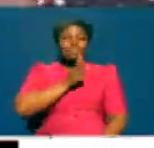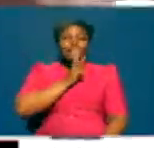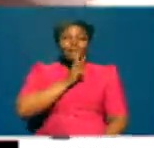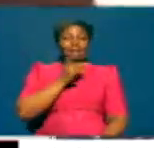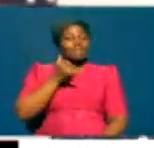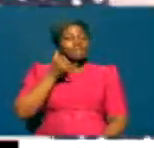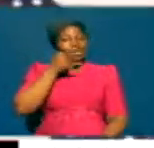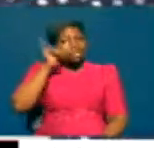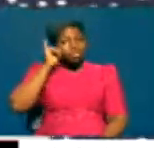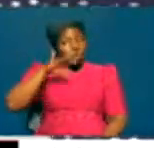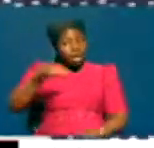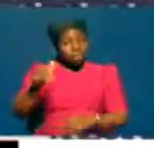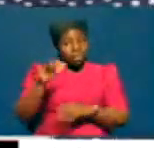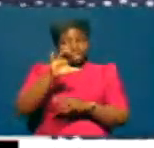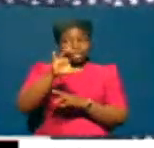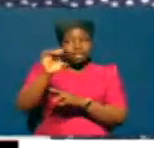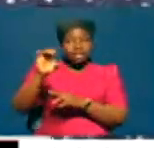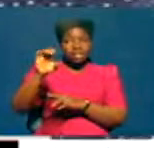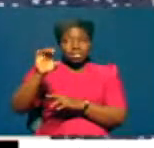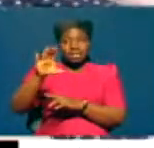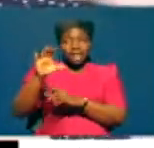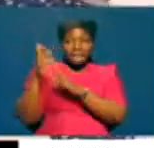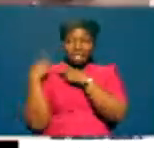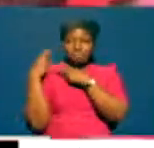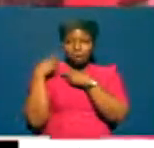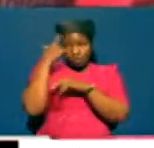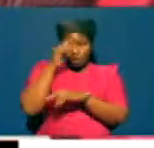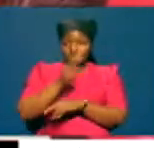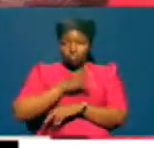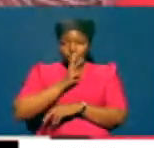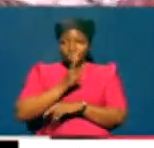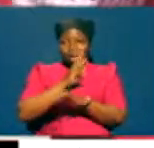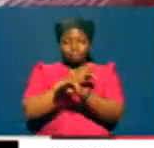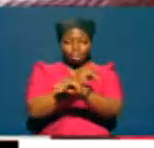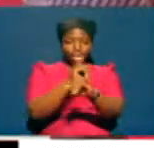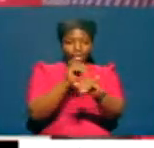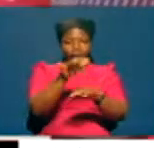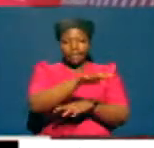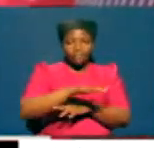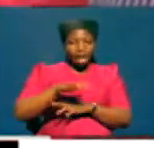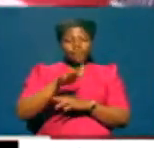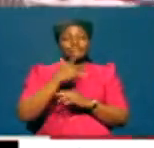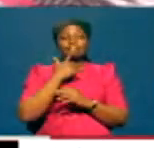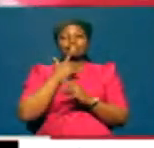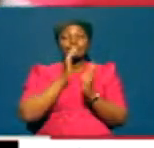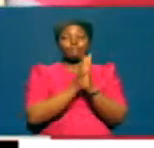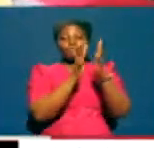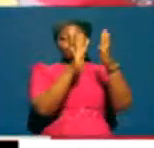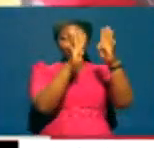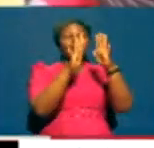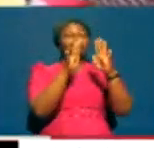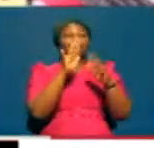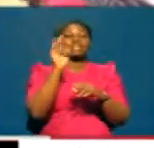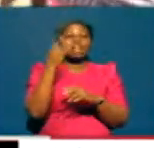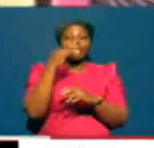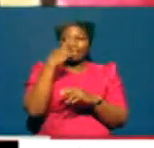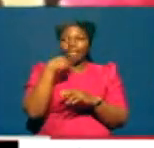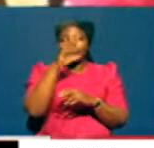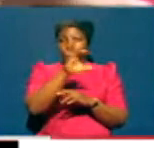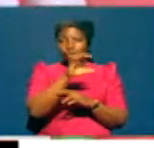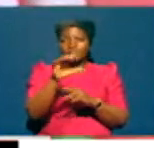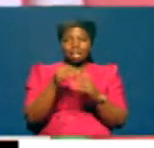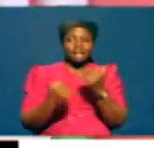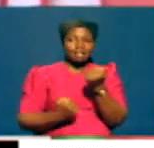in charge of Water, Environment and Sanitation, Josephine Eragai, lauded the Kenya Red Cross and Nestle Kenya for complementing efforts by the